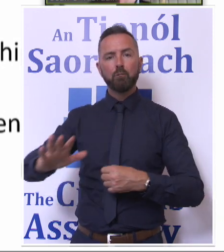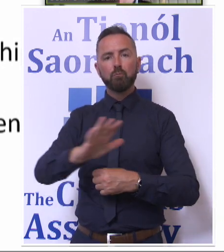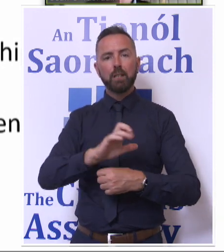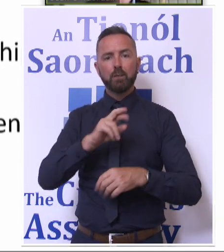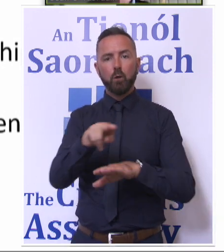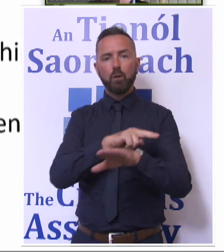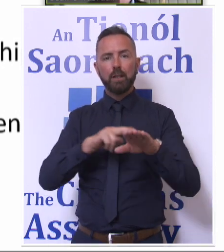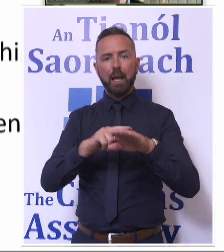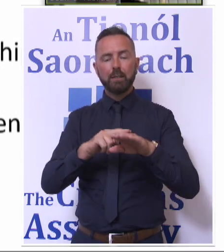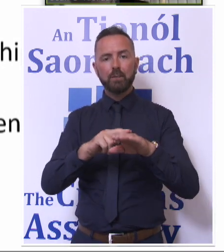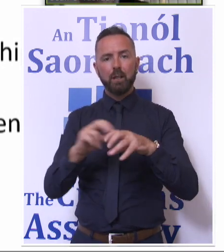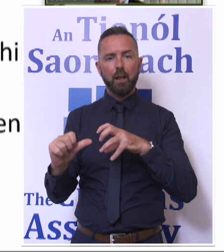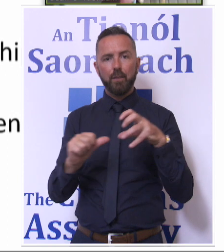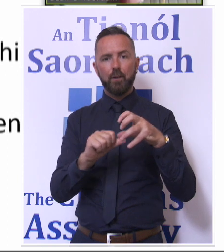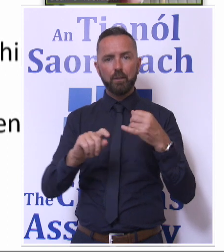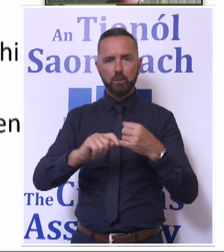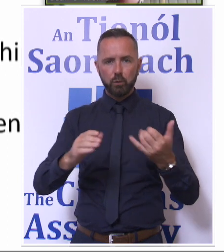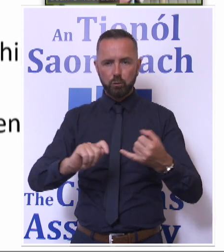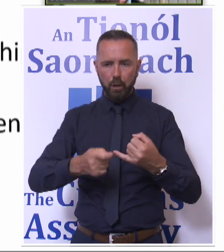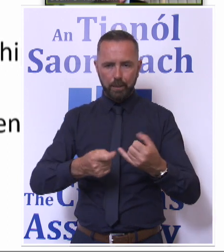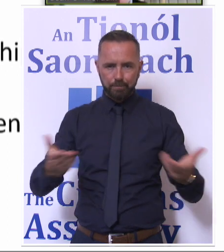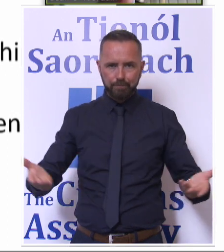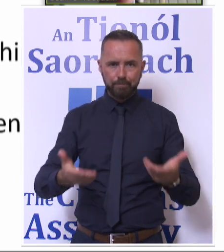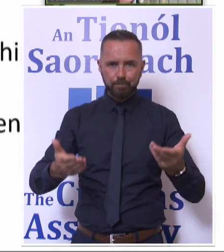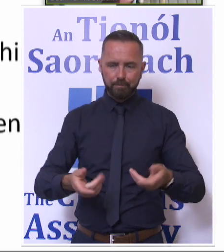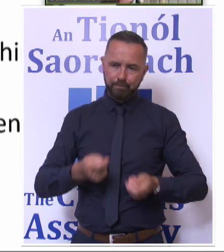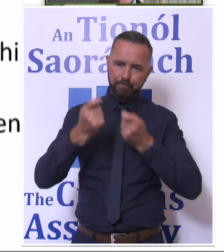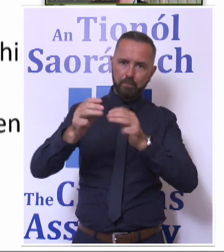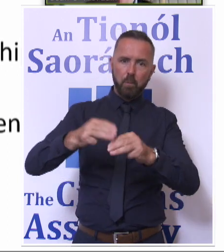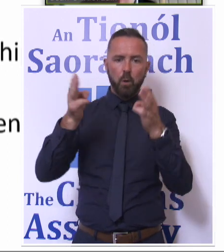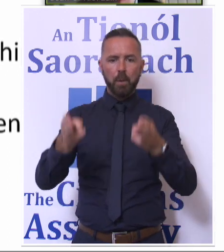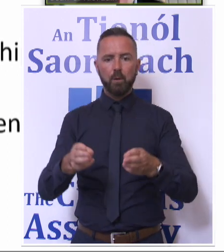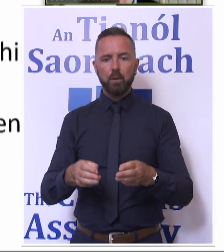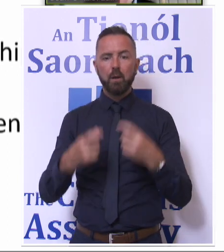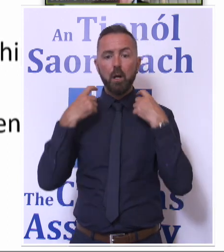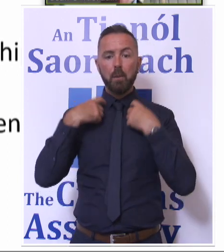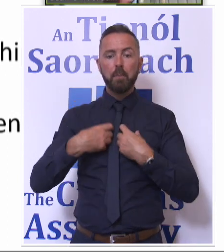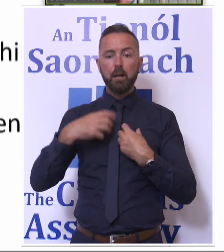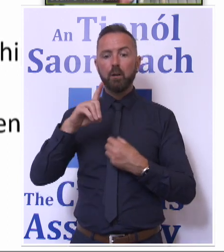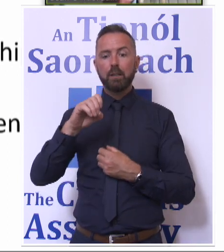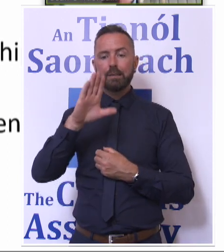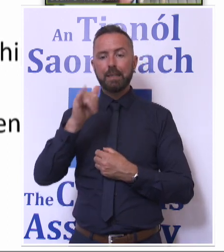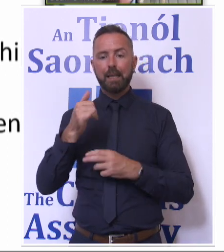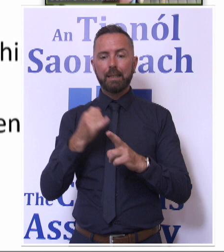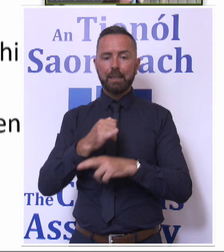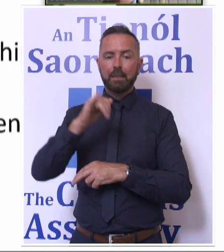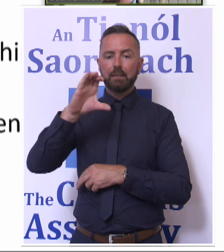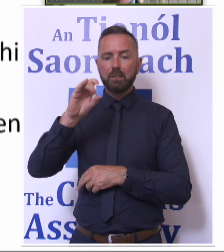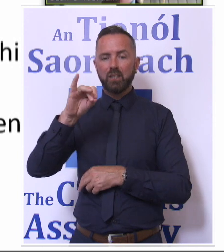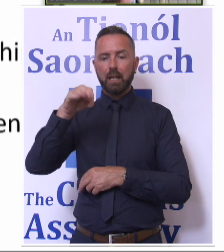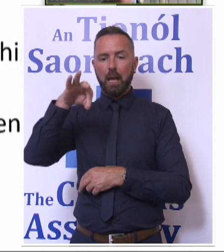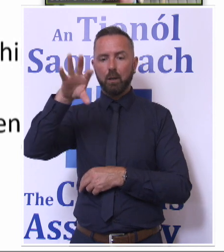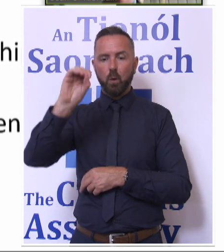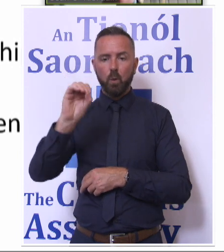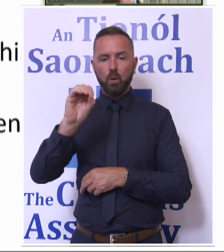national authorities to push more power. Mayor Daley in Chicago, again, a great example of where that happened. The problem